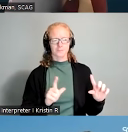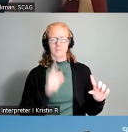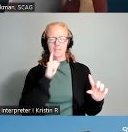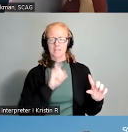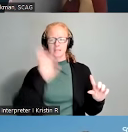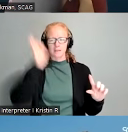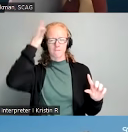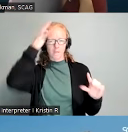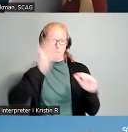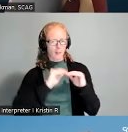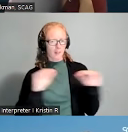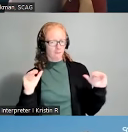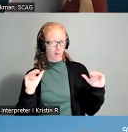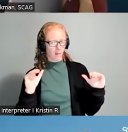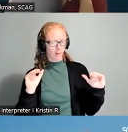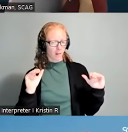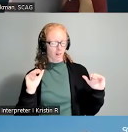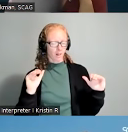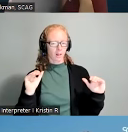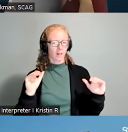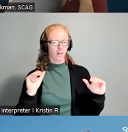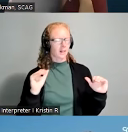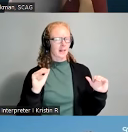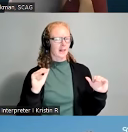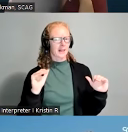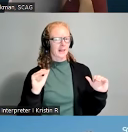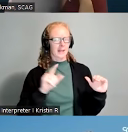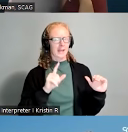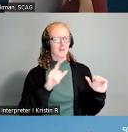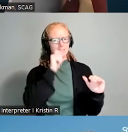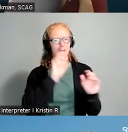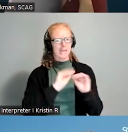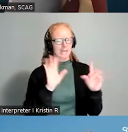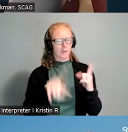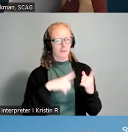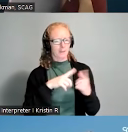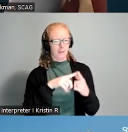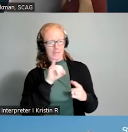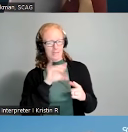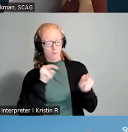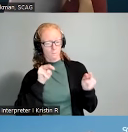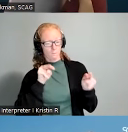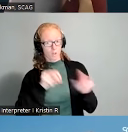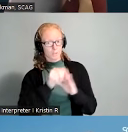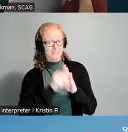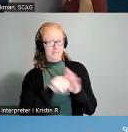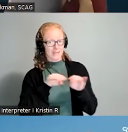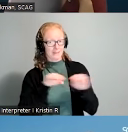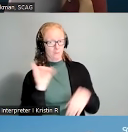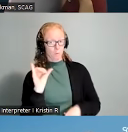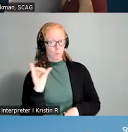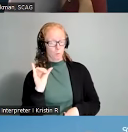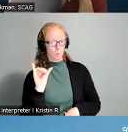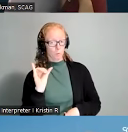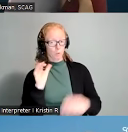level. And then I was less clear on whether you monitor at the state level